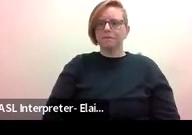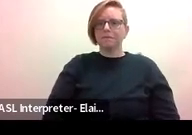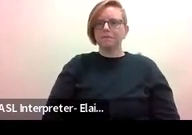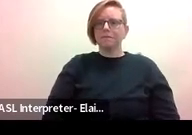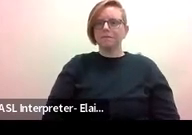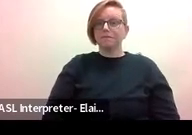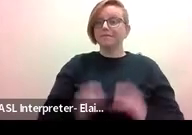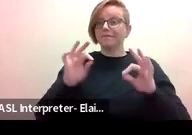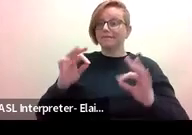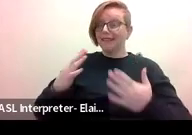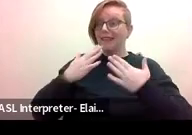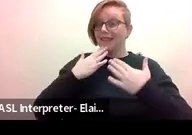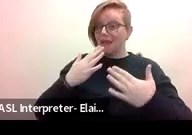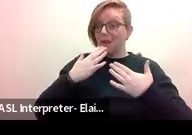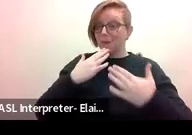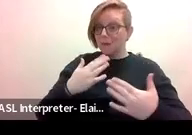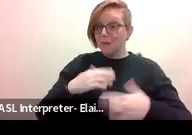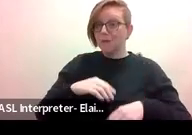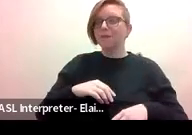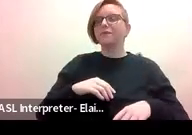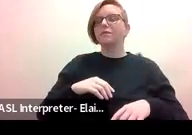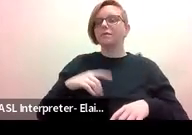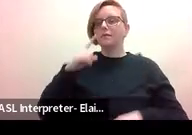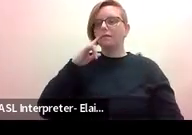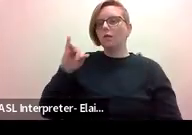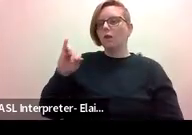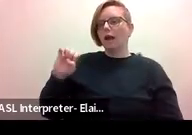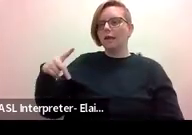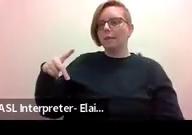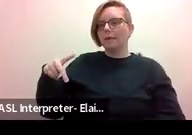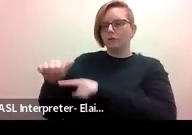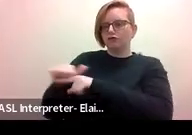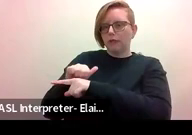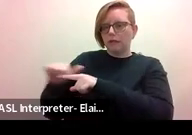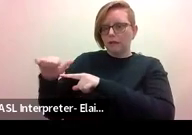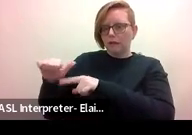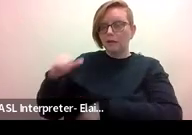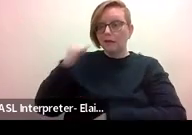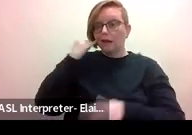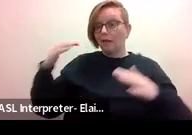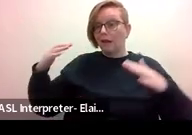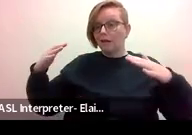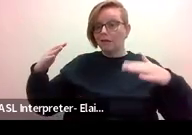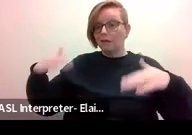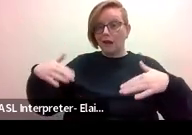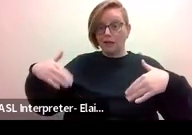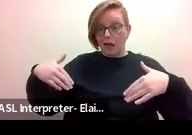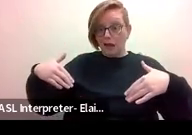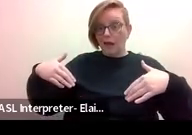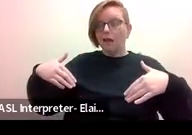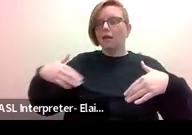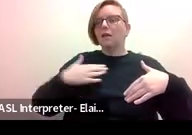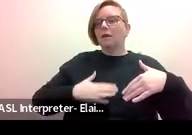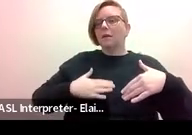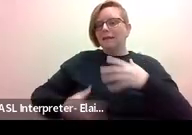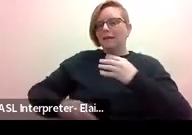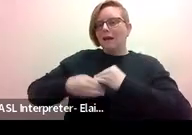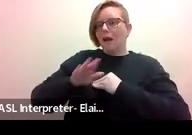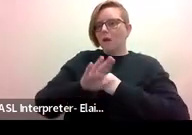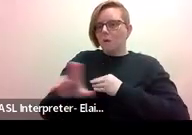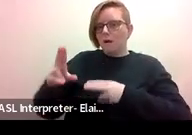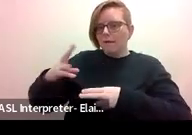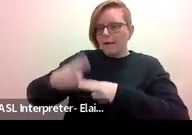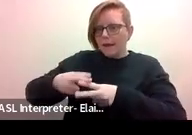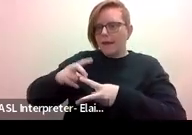Well, thank you everybody for joining us for the IEP training. If you haven't already done so, please put in your name, your